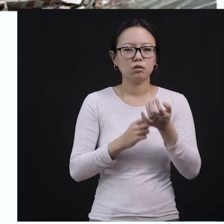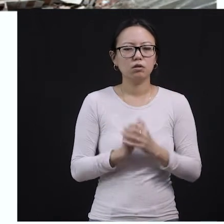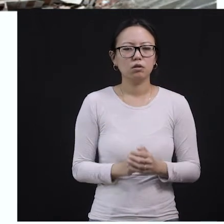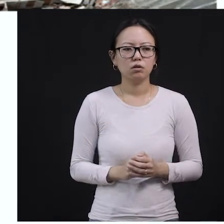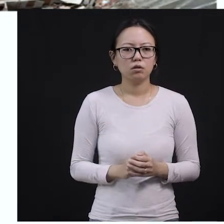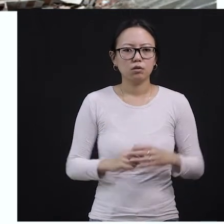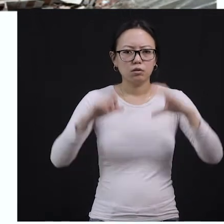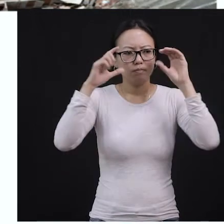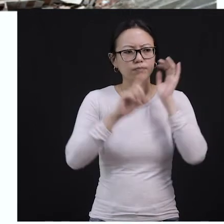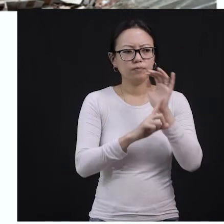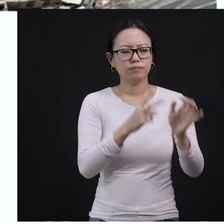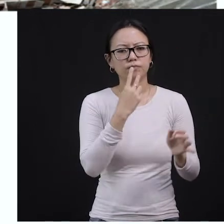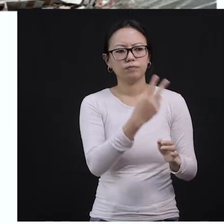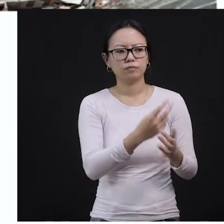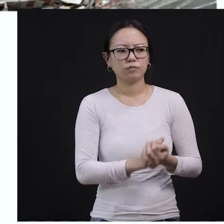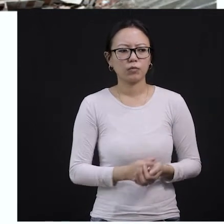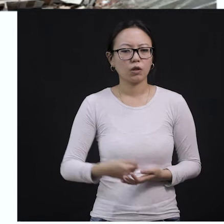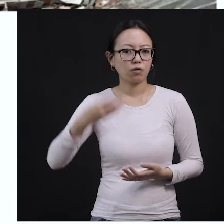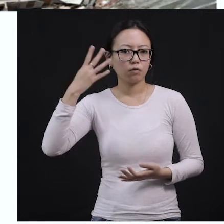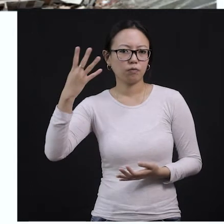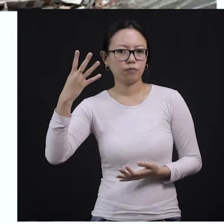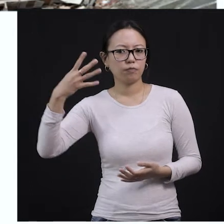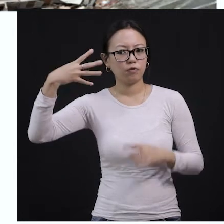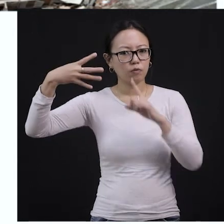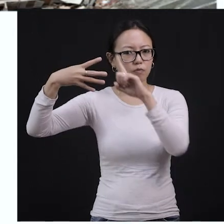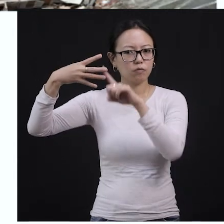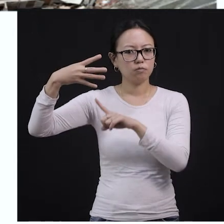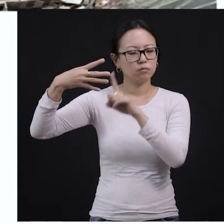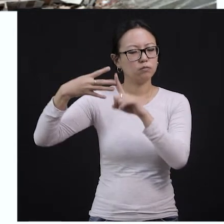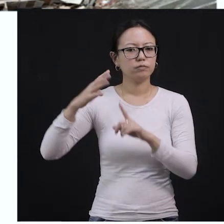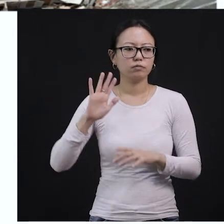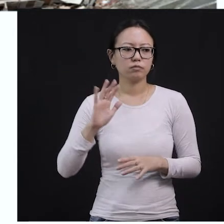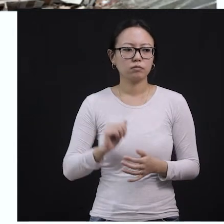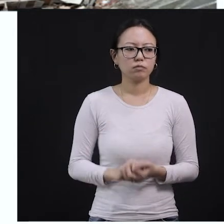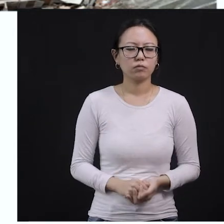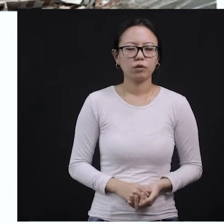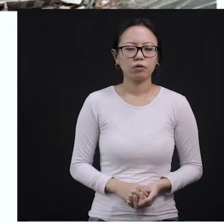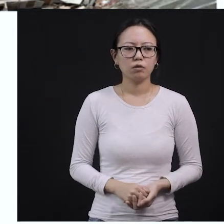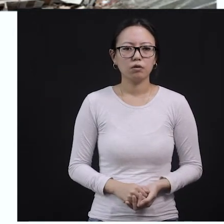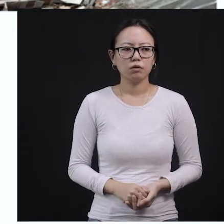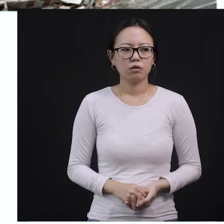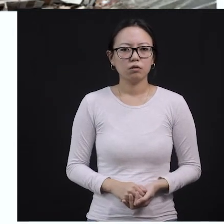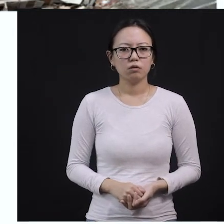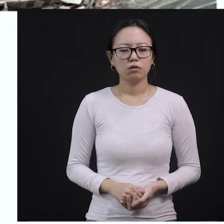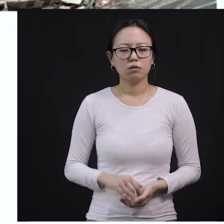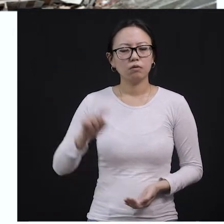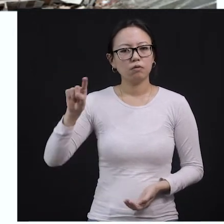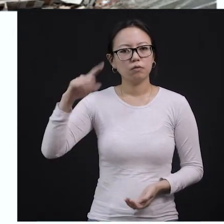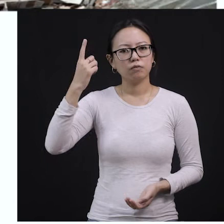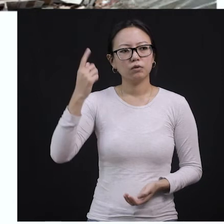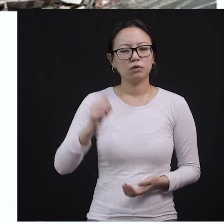three, environmental problems, and four, infrastructural damages. Now starting with the first